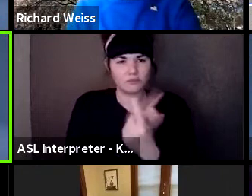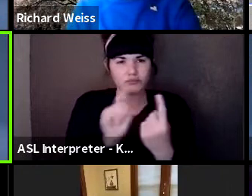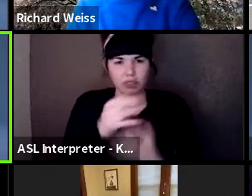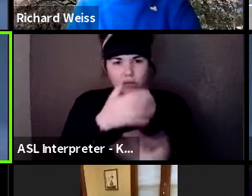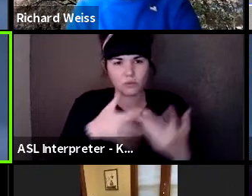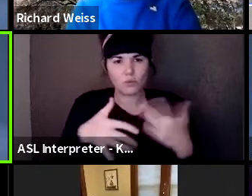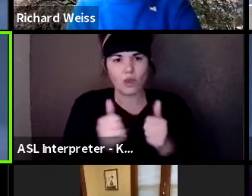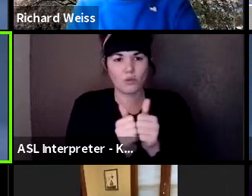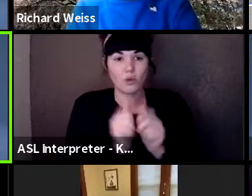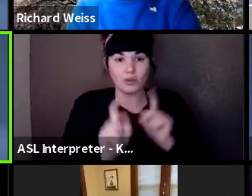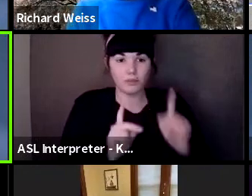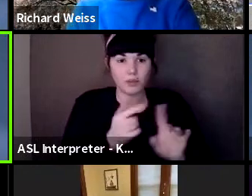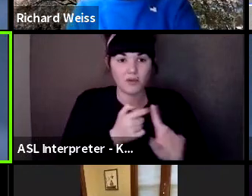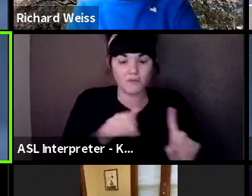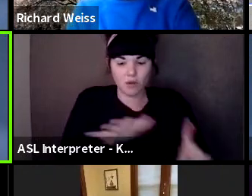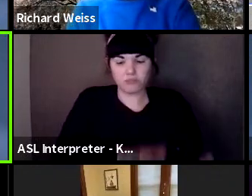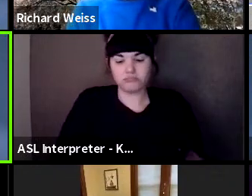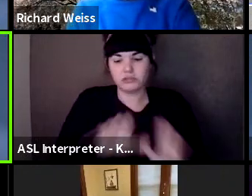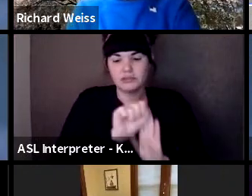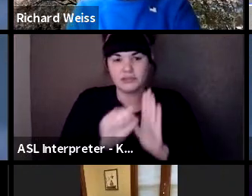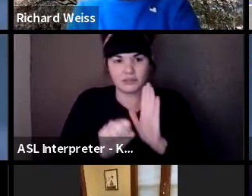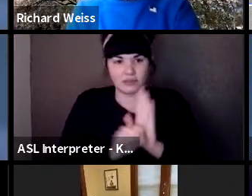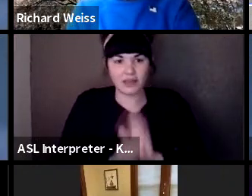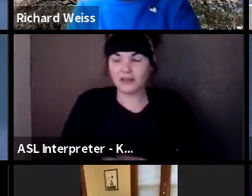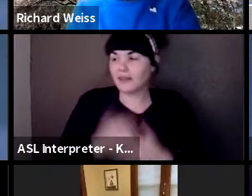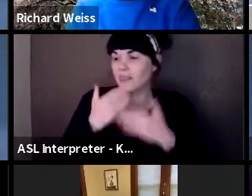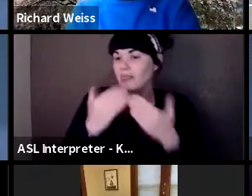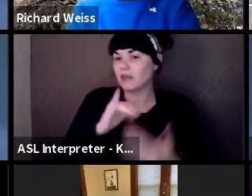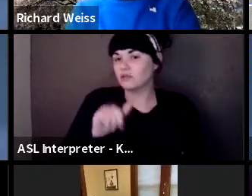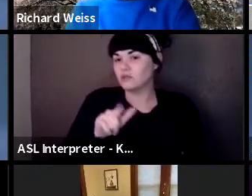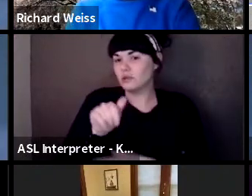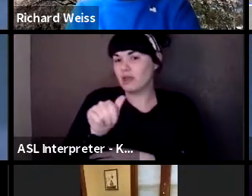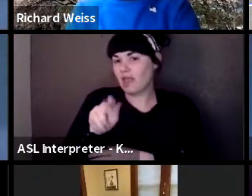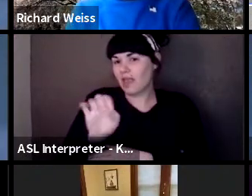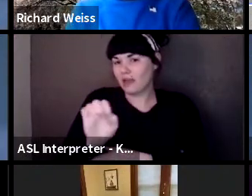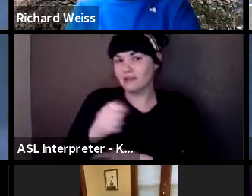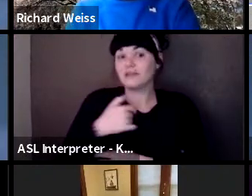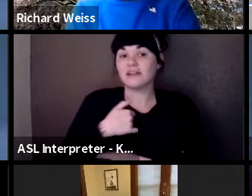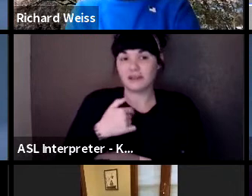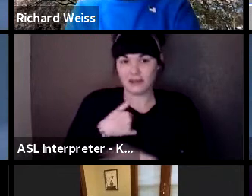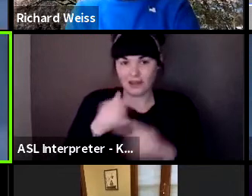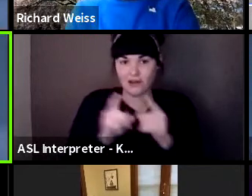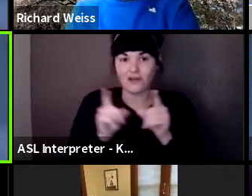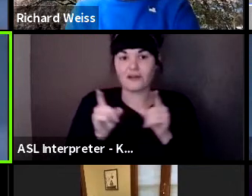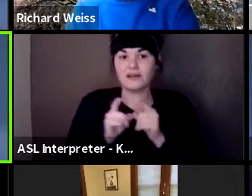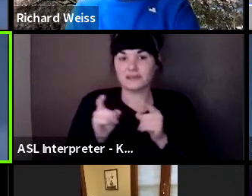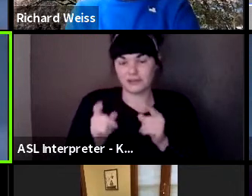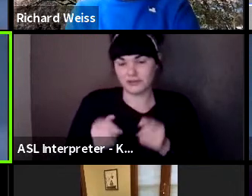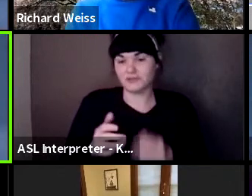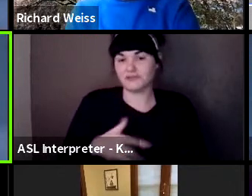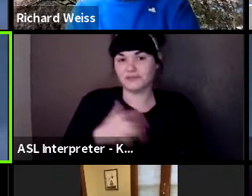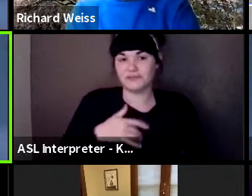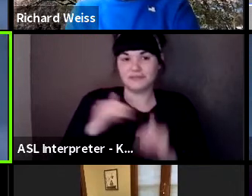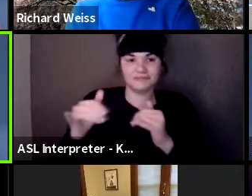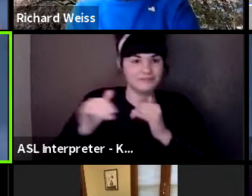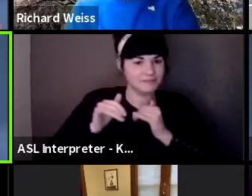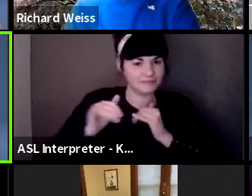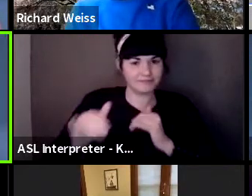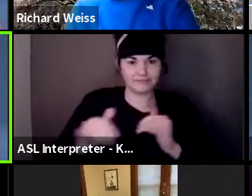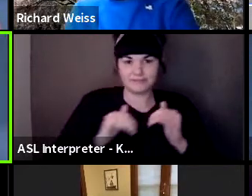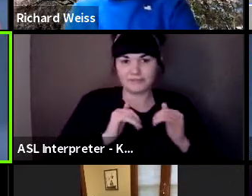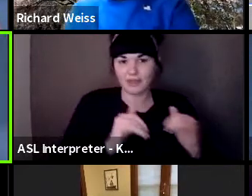Thanks, Julianne. And I have to echo, I am really excited about public hearings. I'm excited